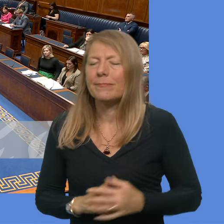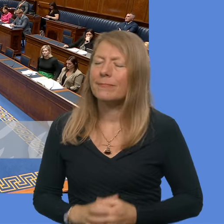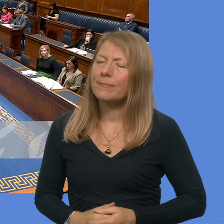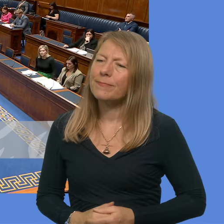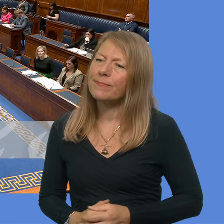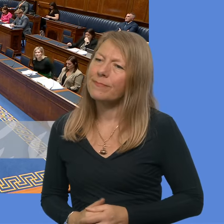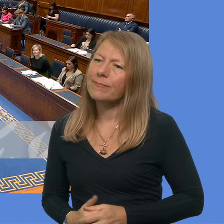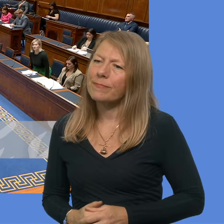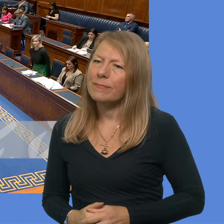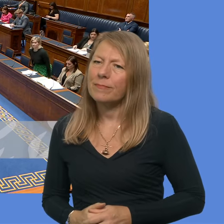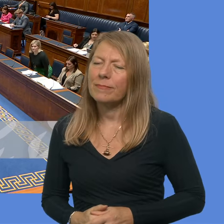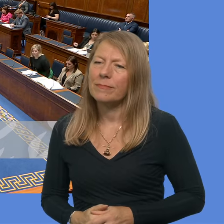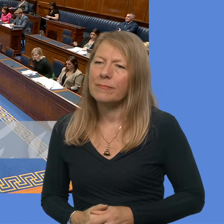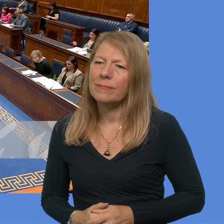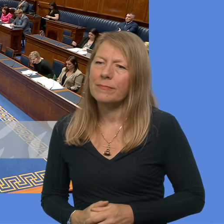Minister.